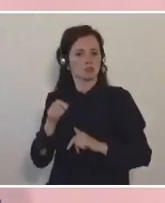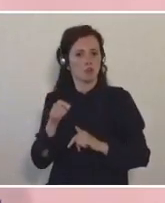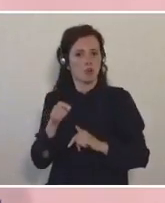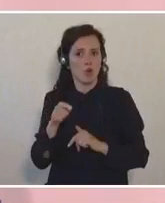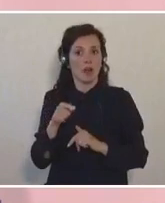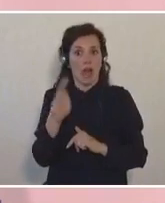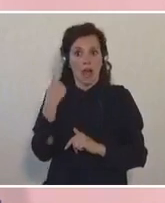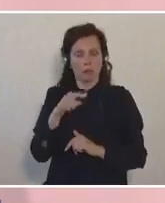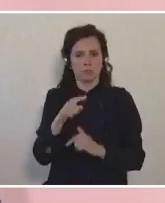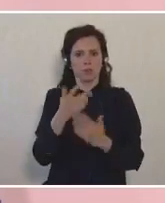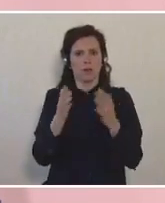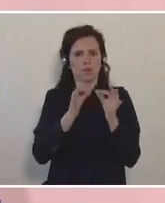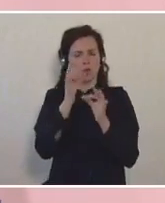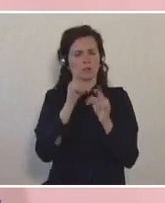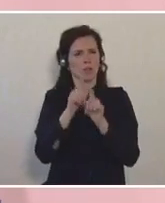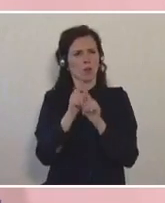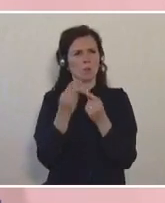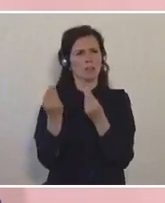month and a half ago.